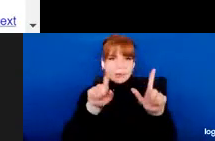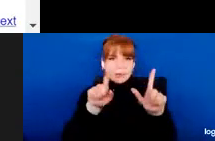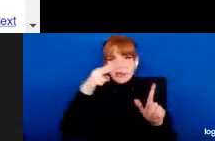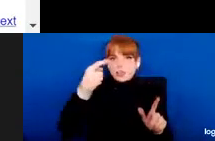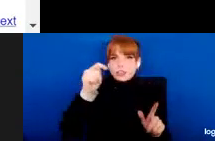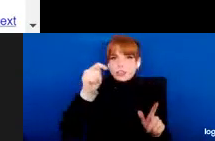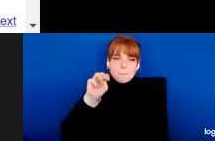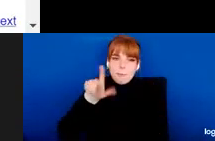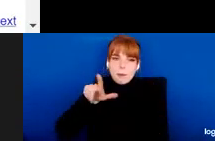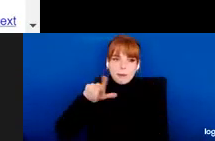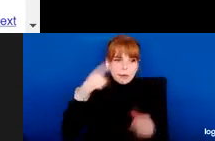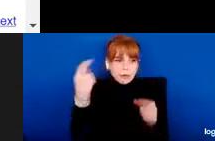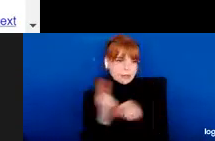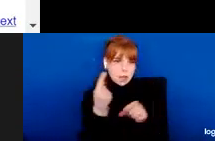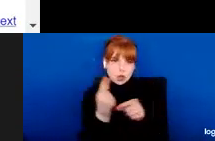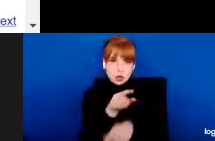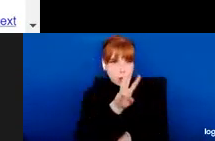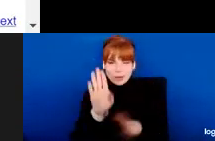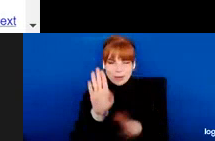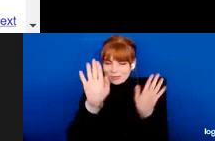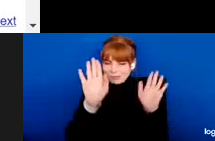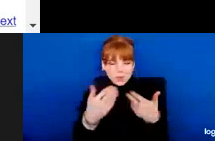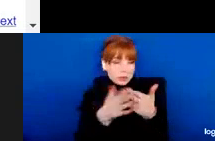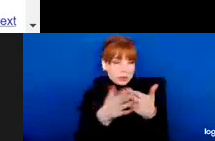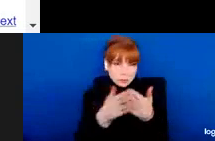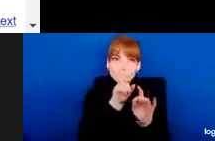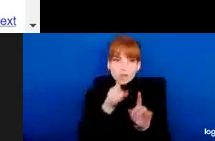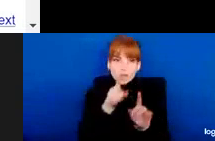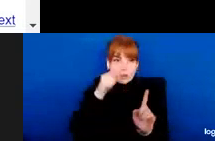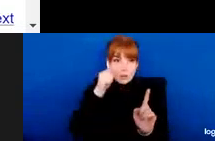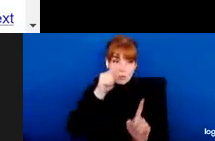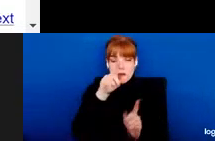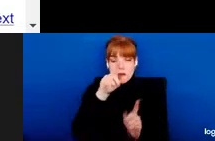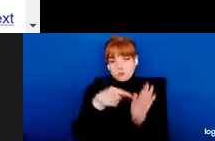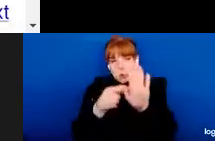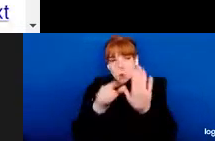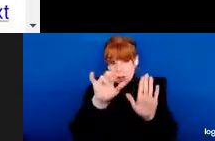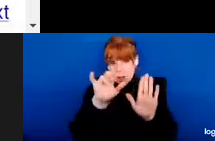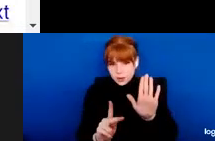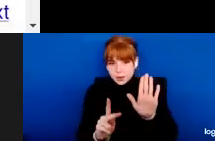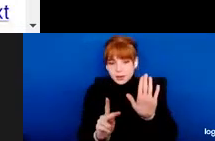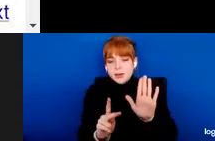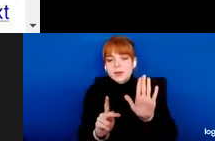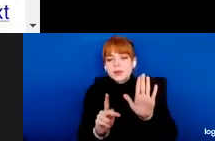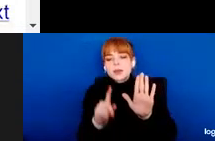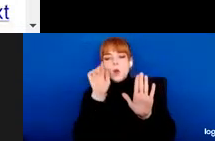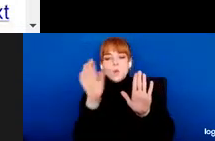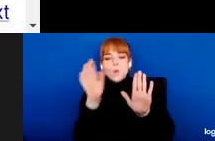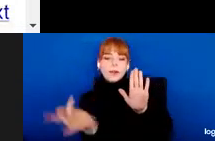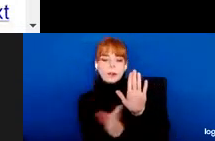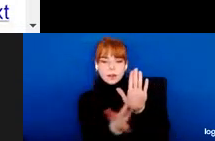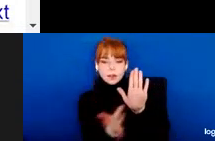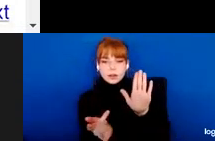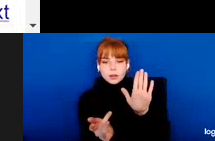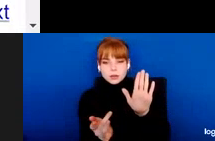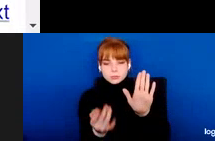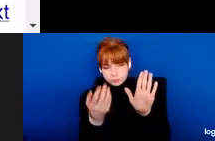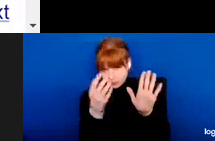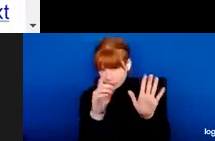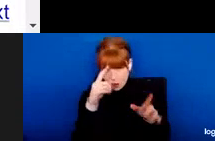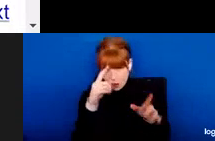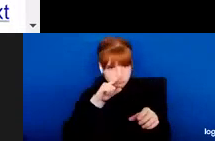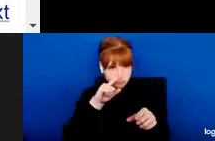standard, whatever. Doesn't matter the page. I'm just going to come to a link, and I am going to click on this link. And I guarantee we've all done this,